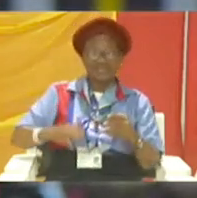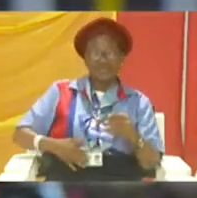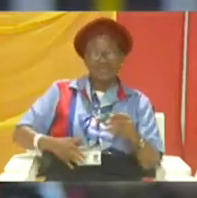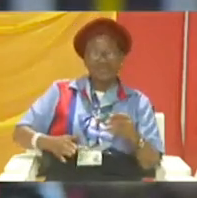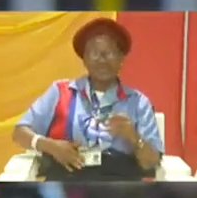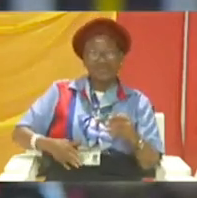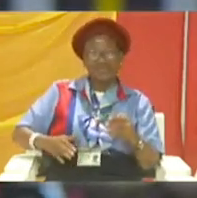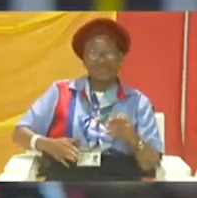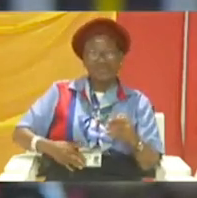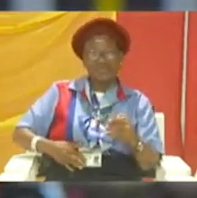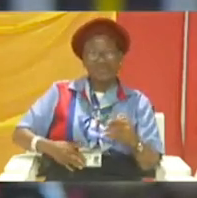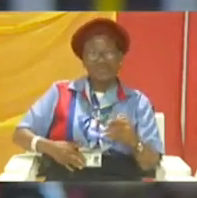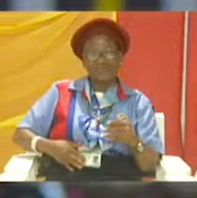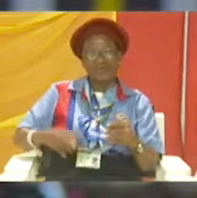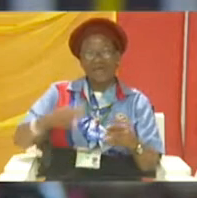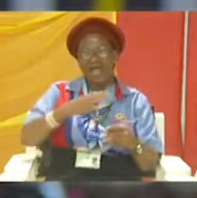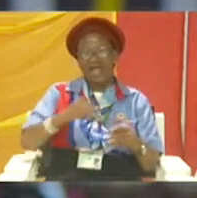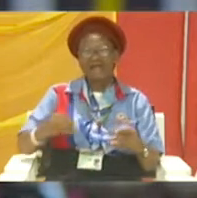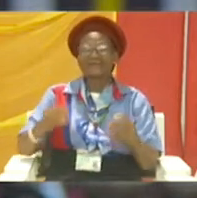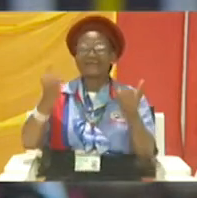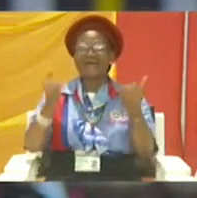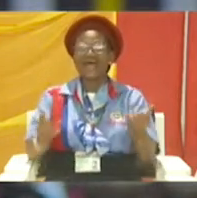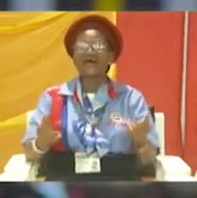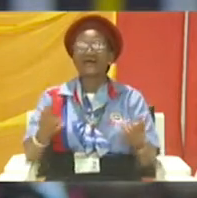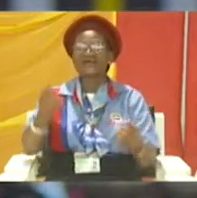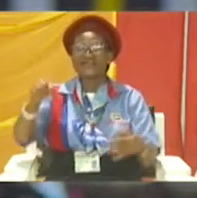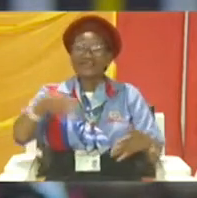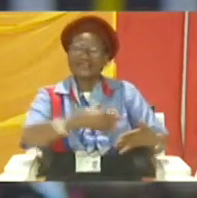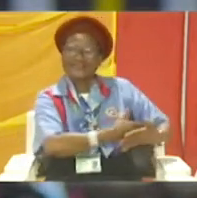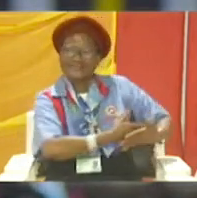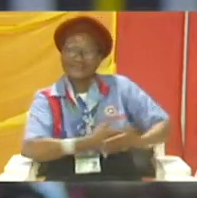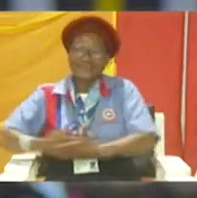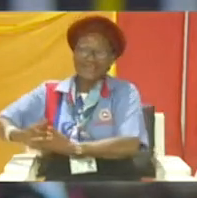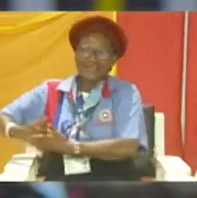womb. And now the baby has come.